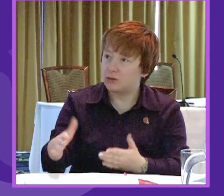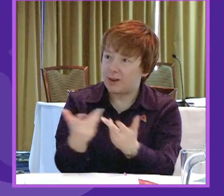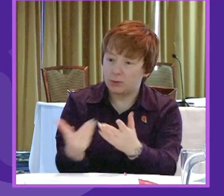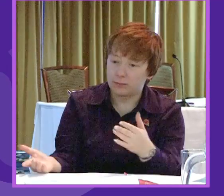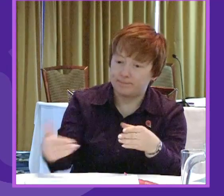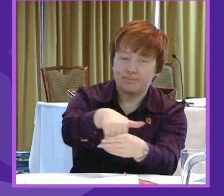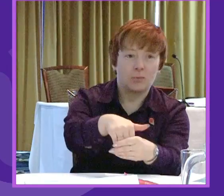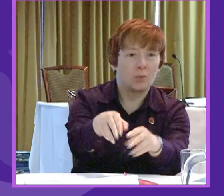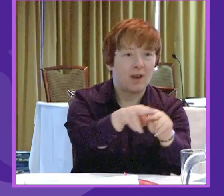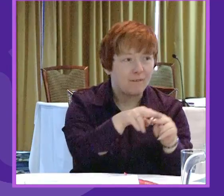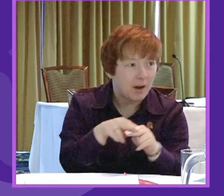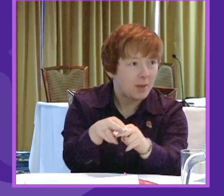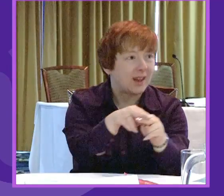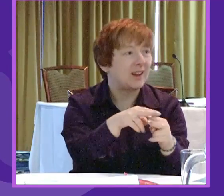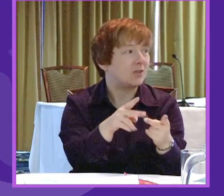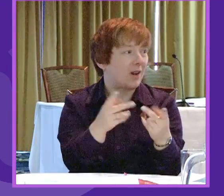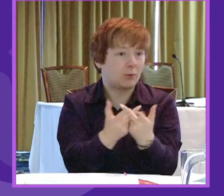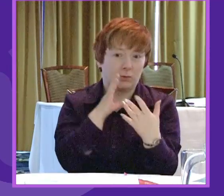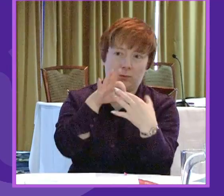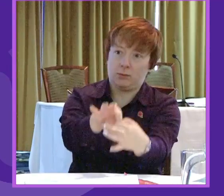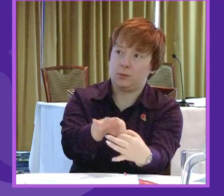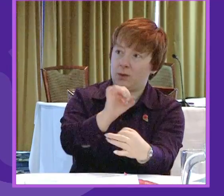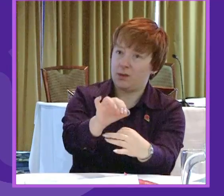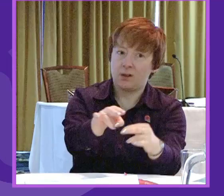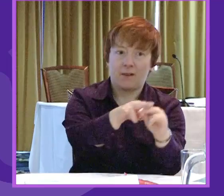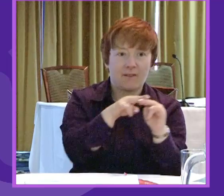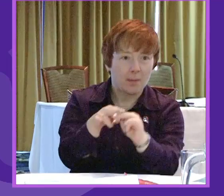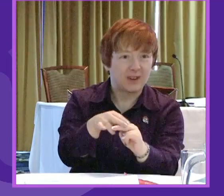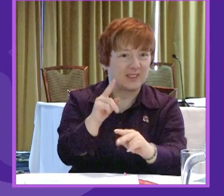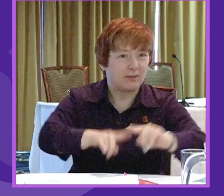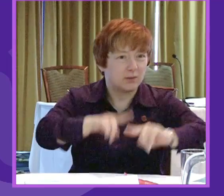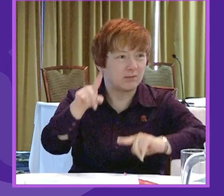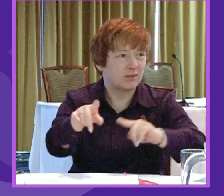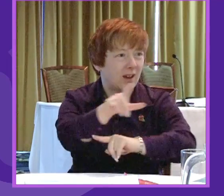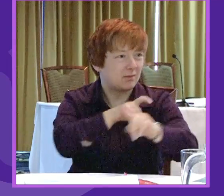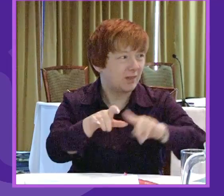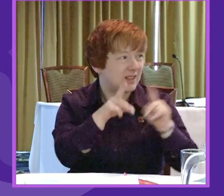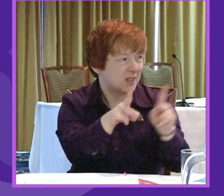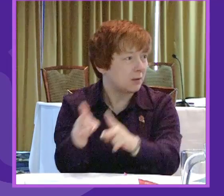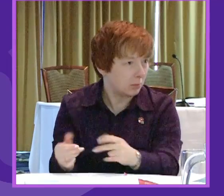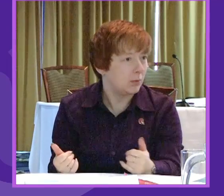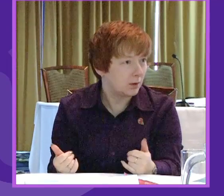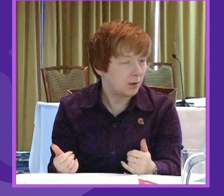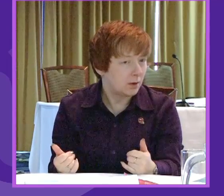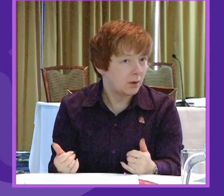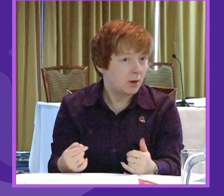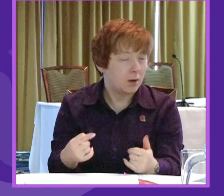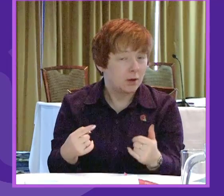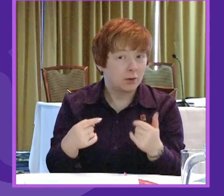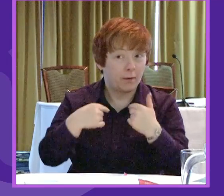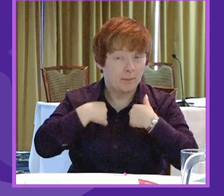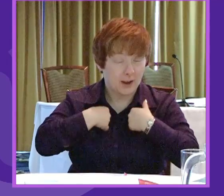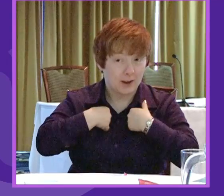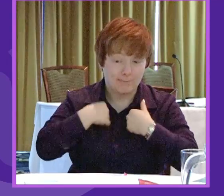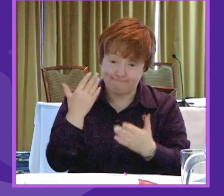connect children within their families and systems? How do we connect to those families and systems? So for